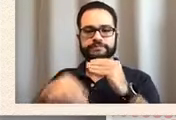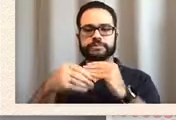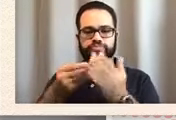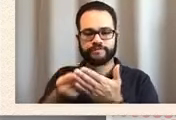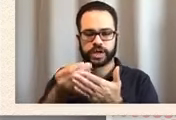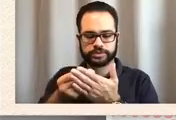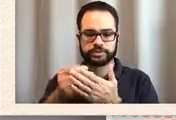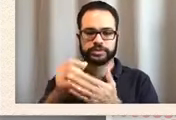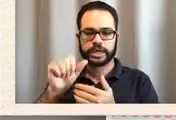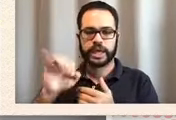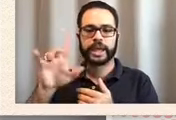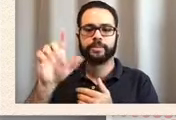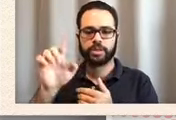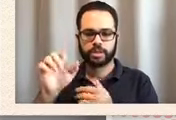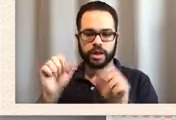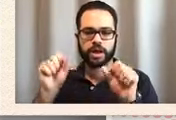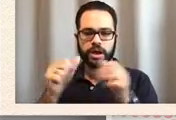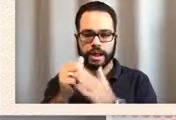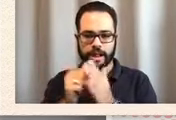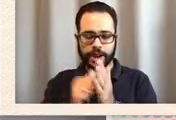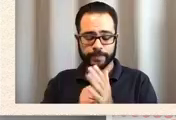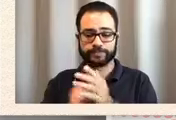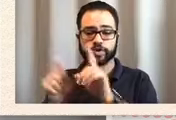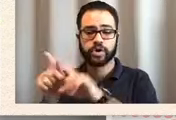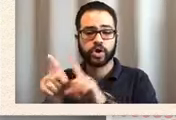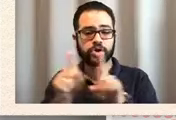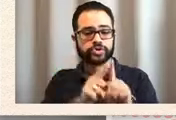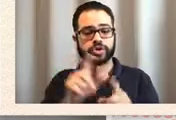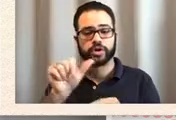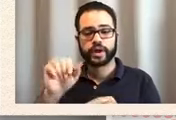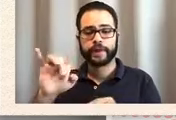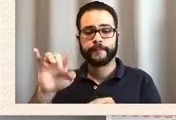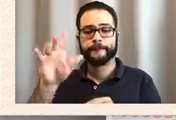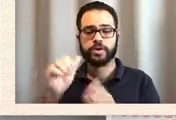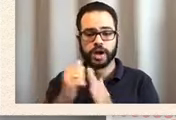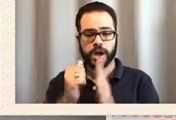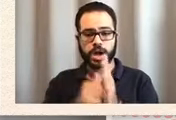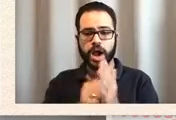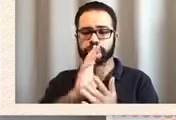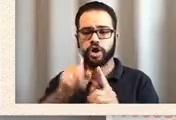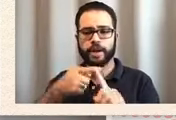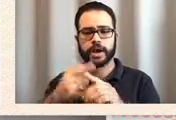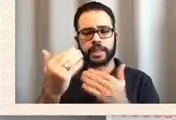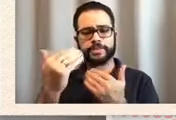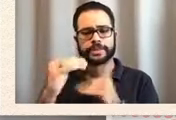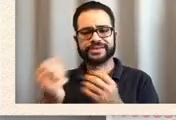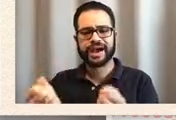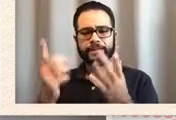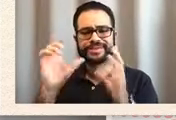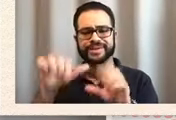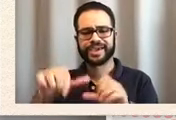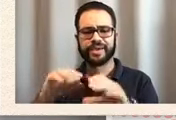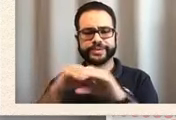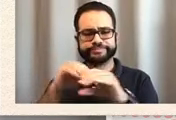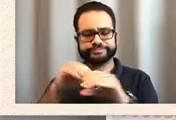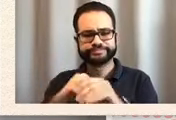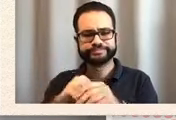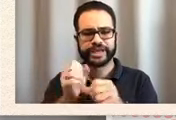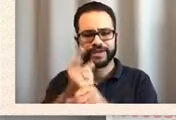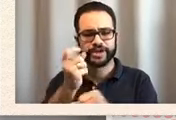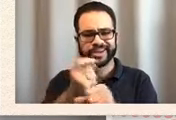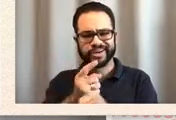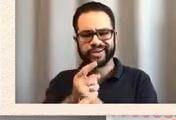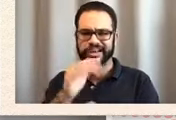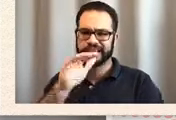so also ABLE accounts, we talked about the limitations on how much can go on there on an annual basis, $15,000